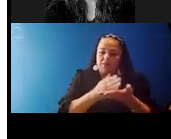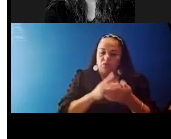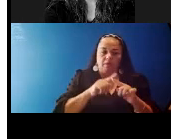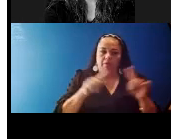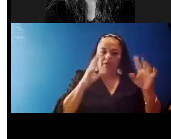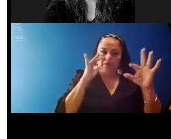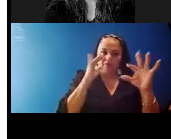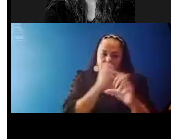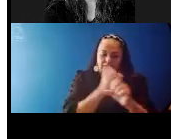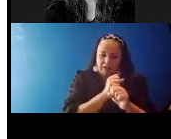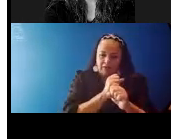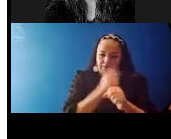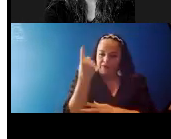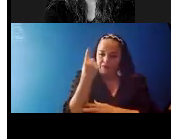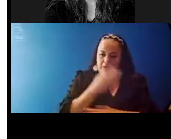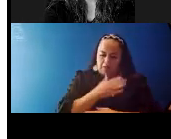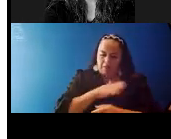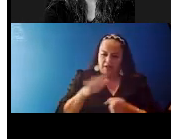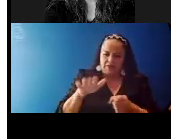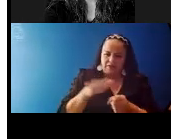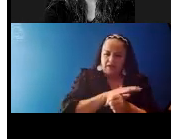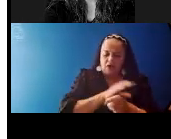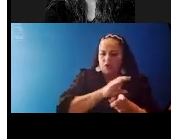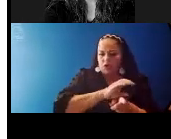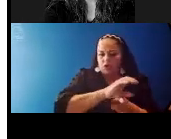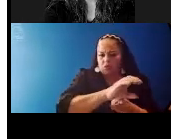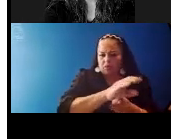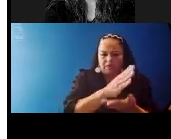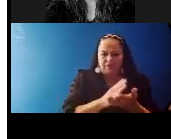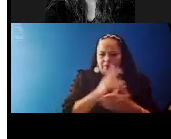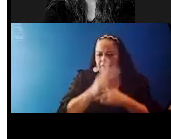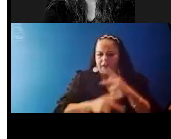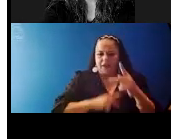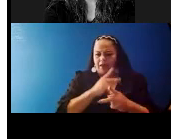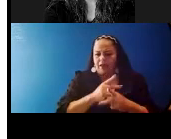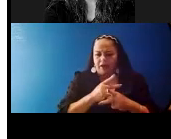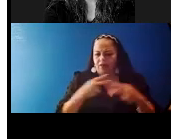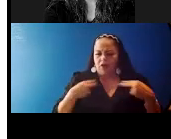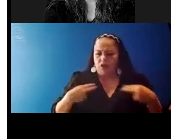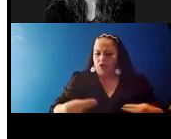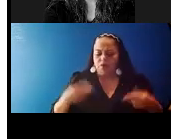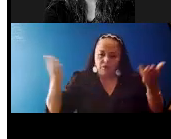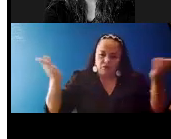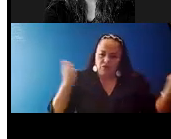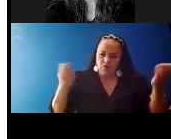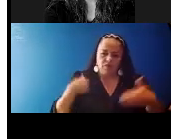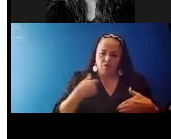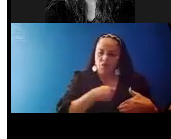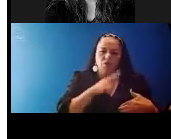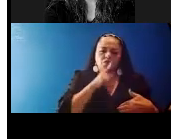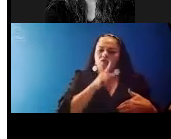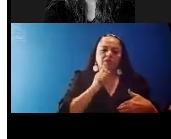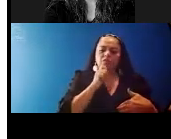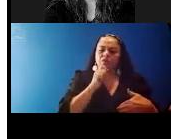fascinating that as someone, like my entire career has been in some kind of human service, this was never something that we really dove into. We did not